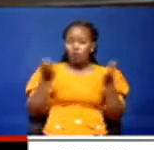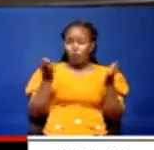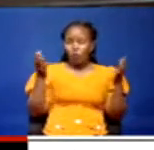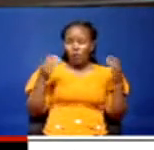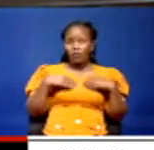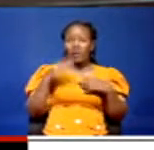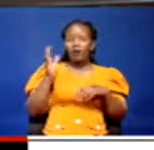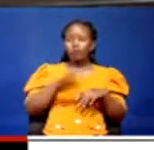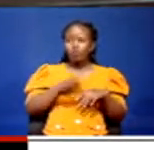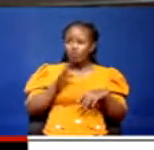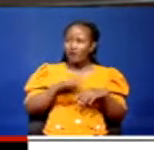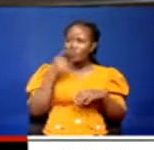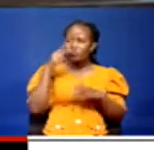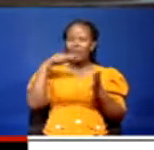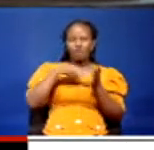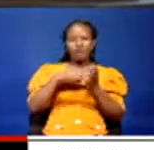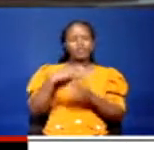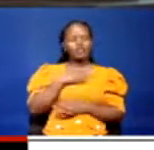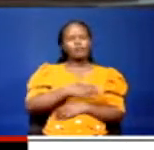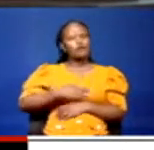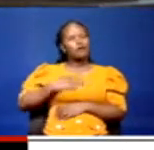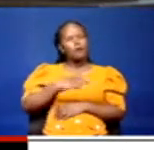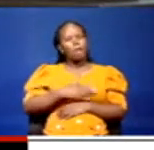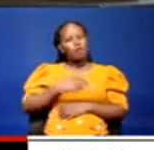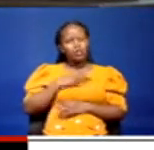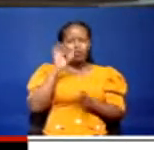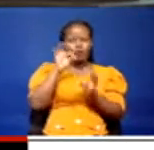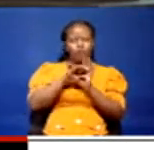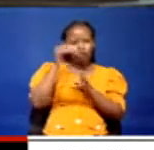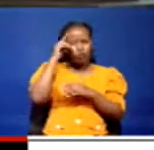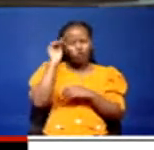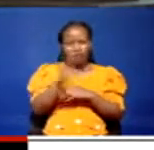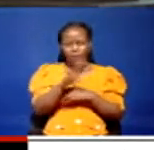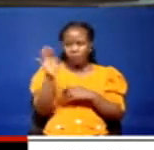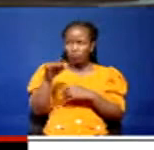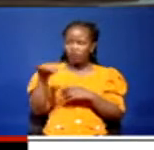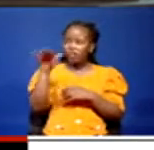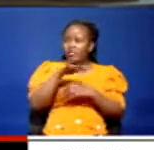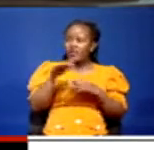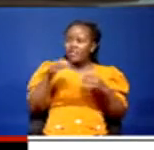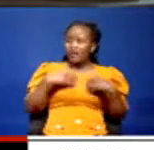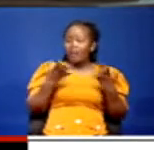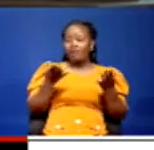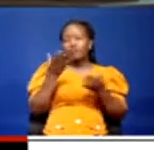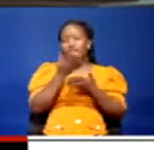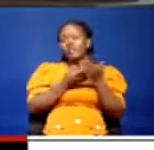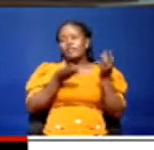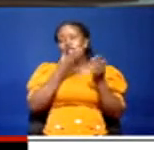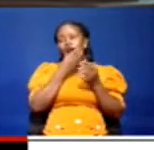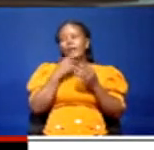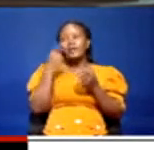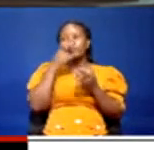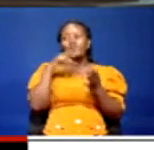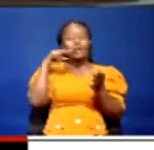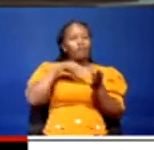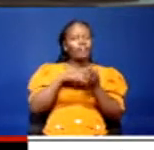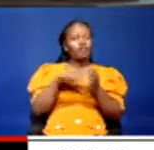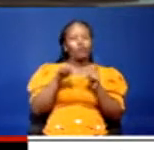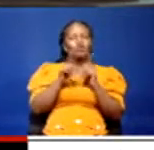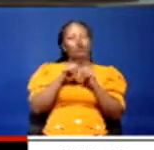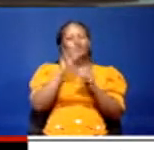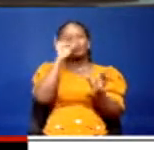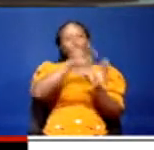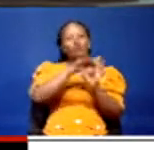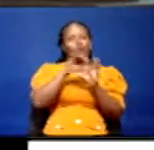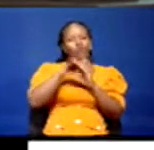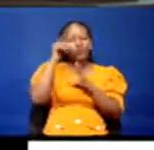them, please give them the vote. And where also you have men, and we have men friends and some brothers who are standing, please also give them the vote. This